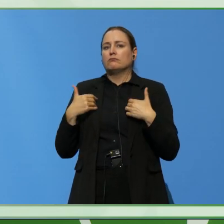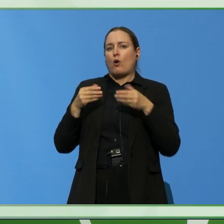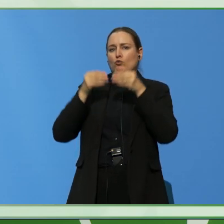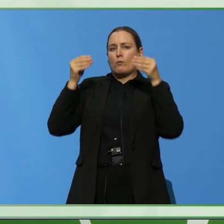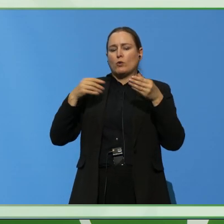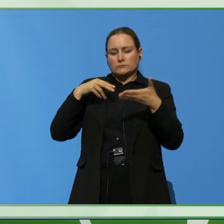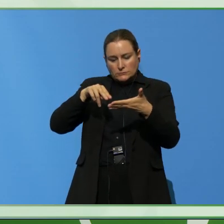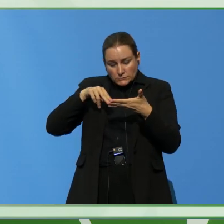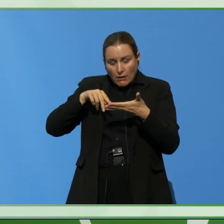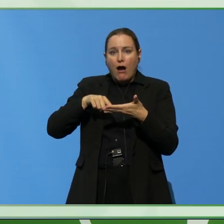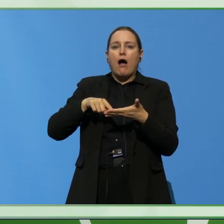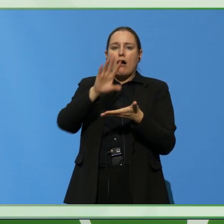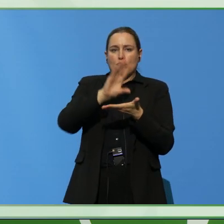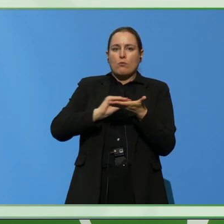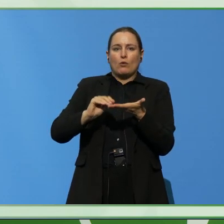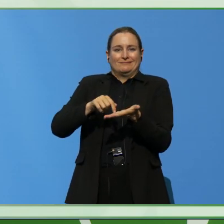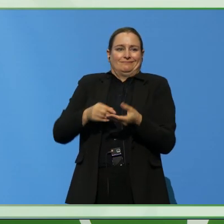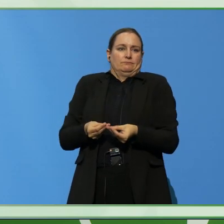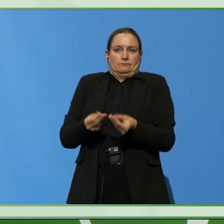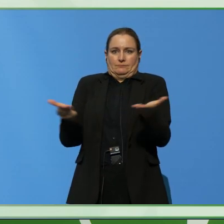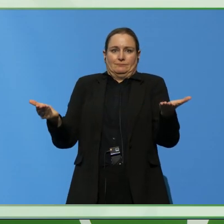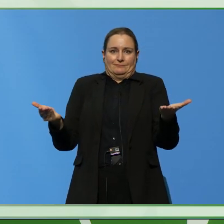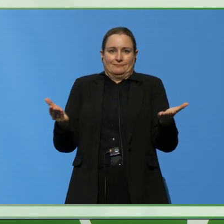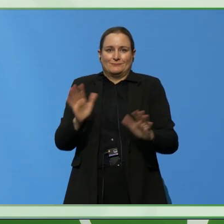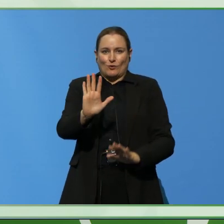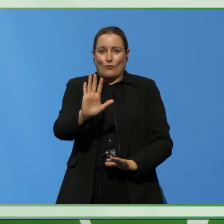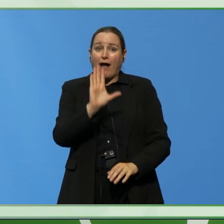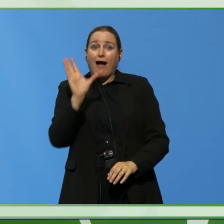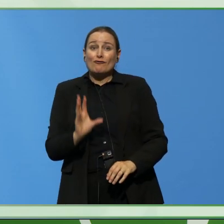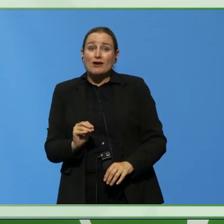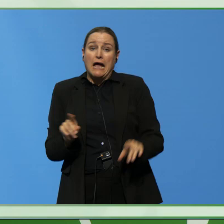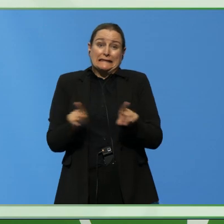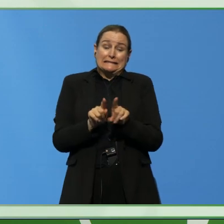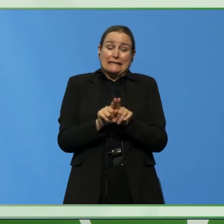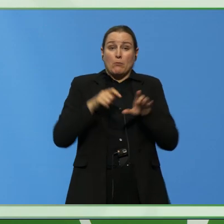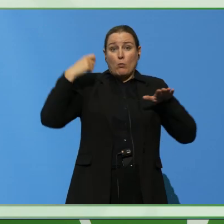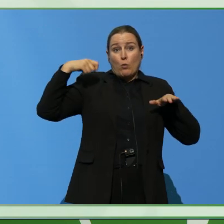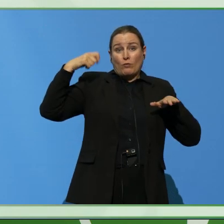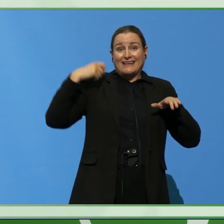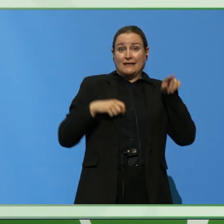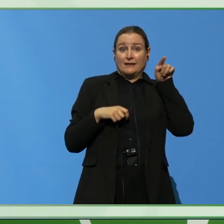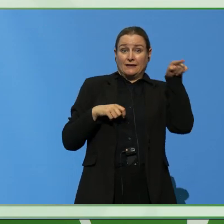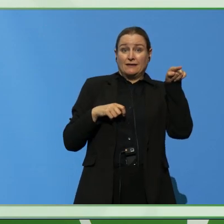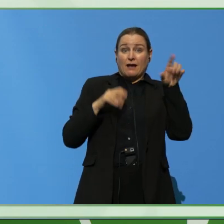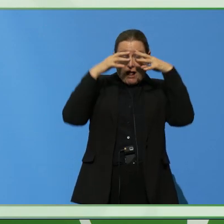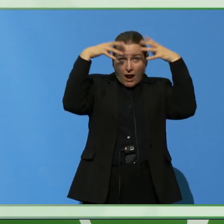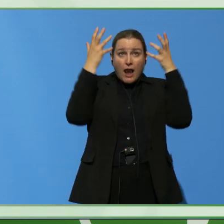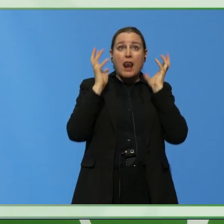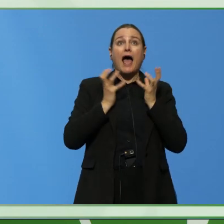so that we can move from the Lion King Africa we know to the modern Africa that is there today.